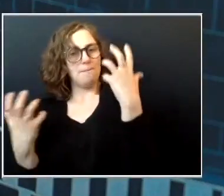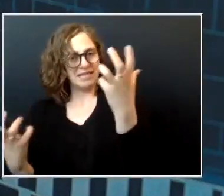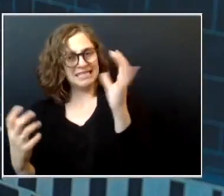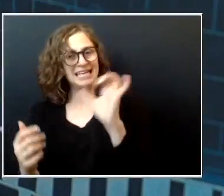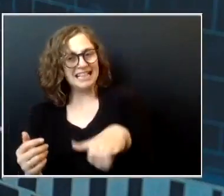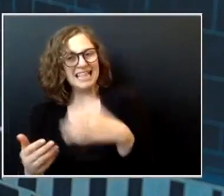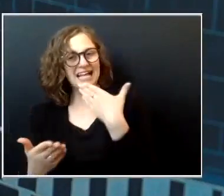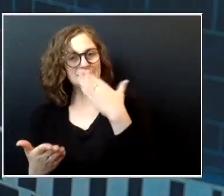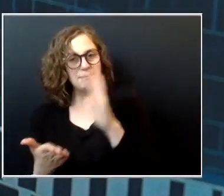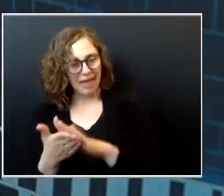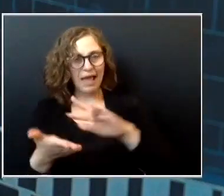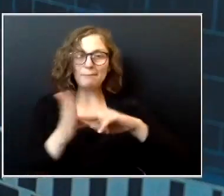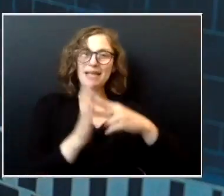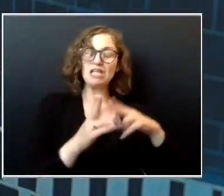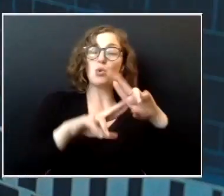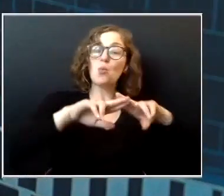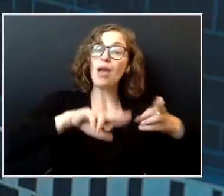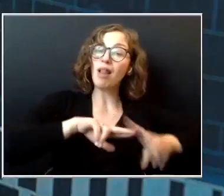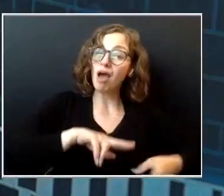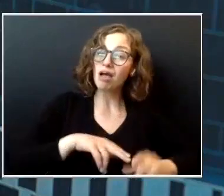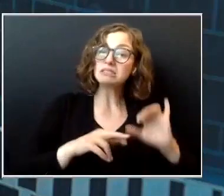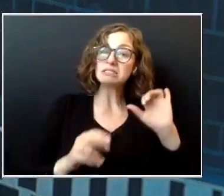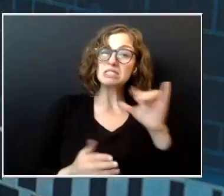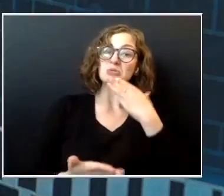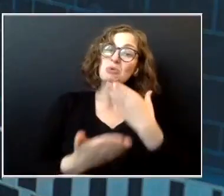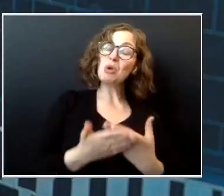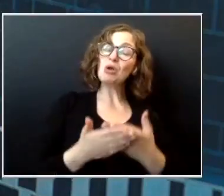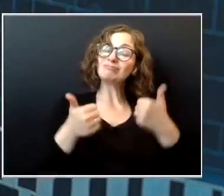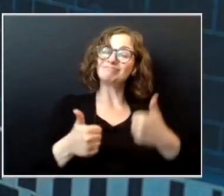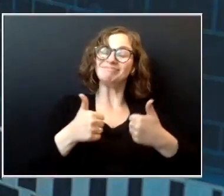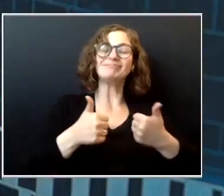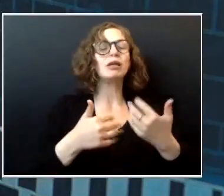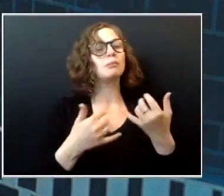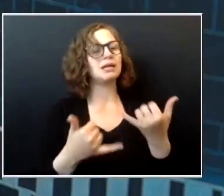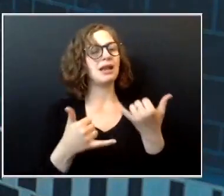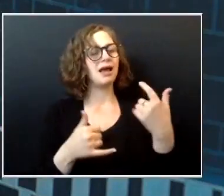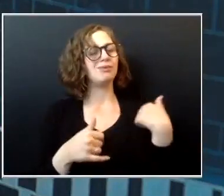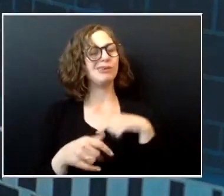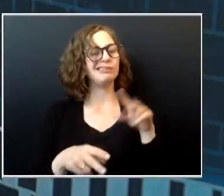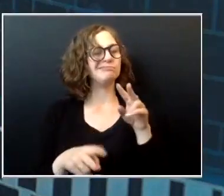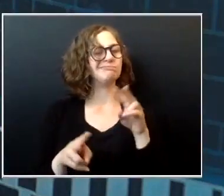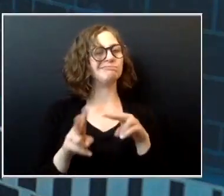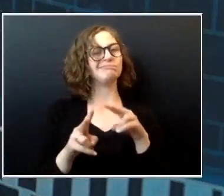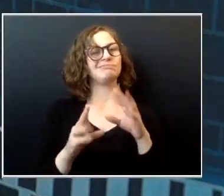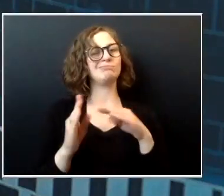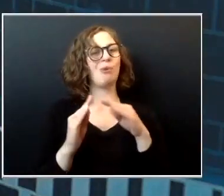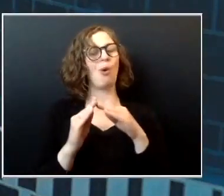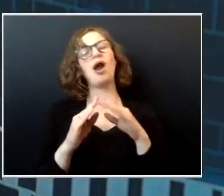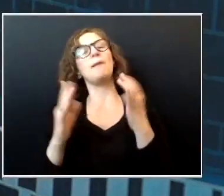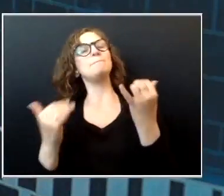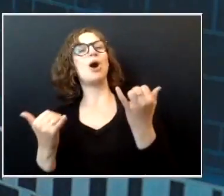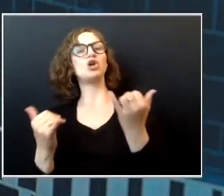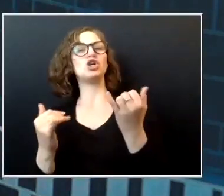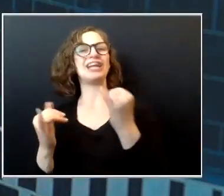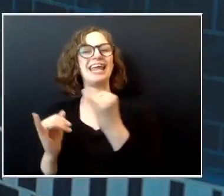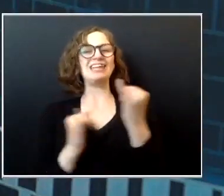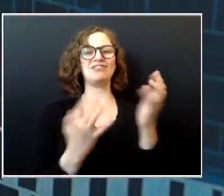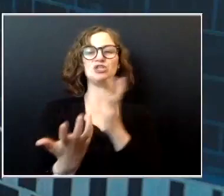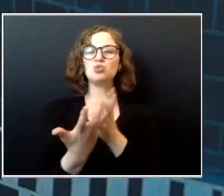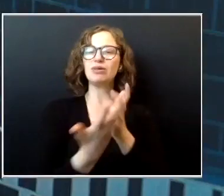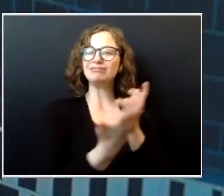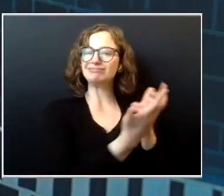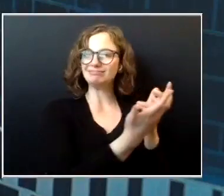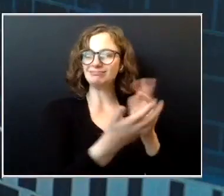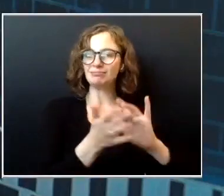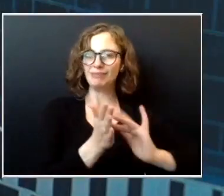very specific. We're getting into more of kind of modernized, individualized medicine, and so there's not just a blanket recommendation for